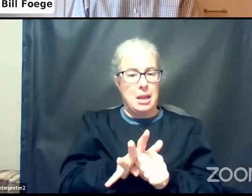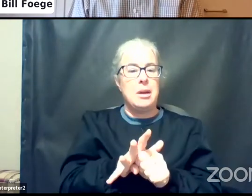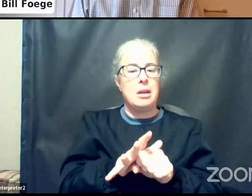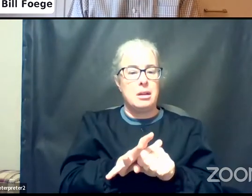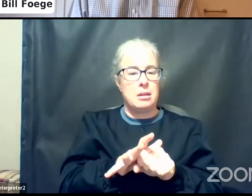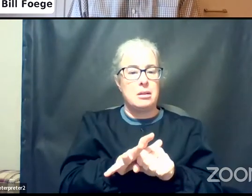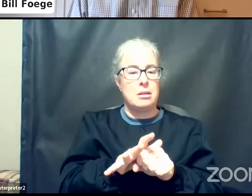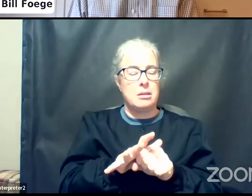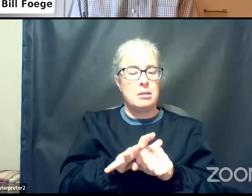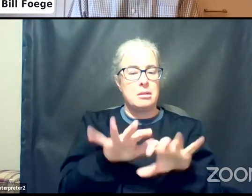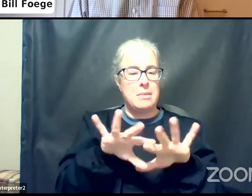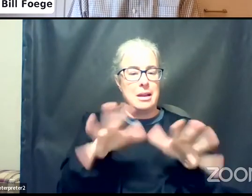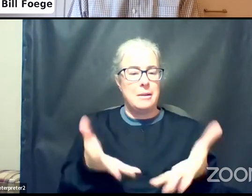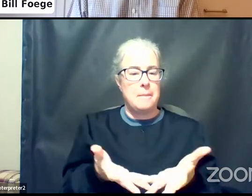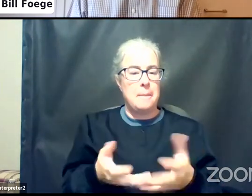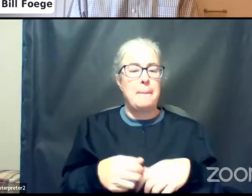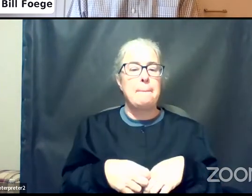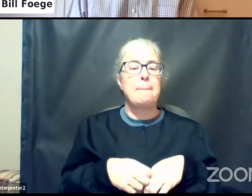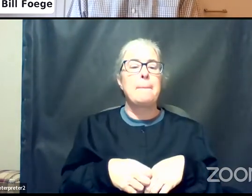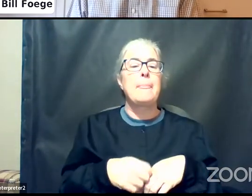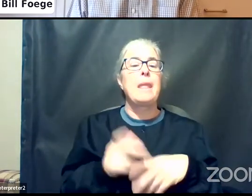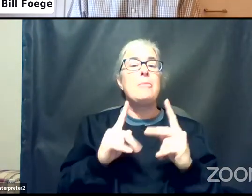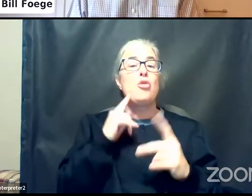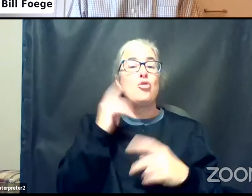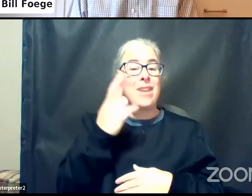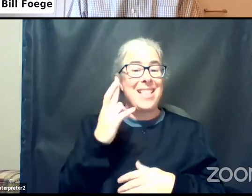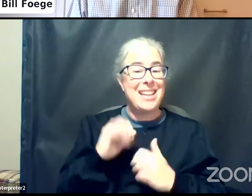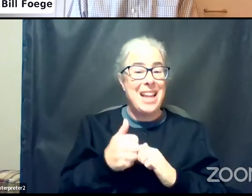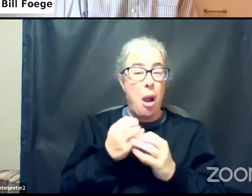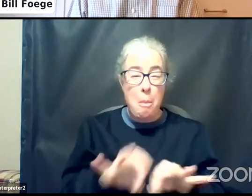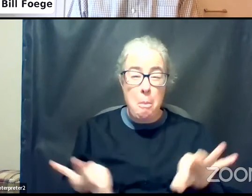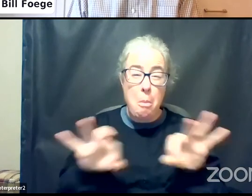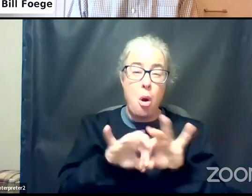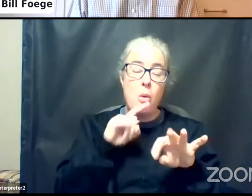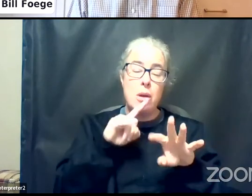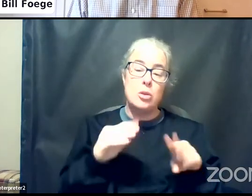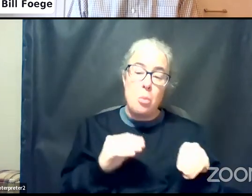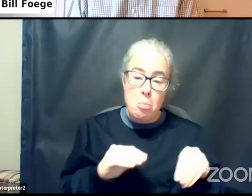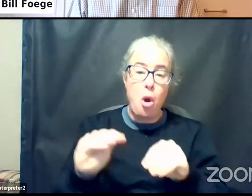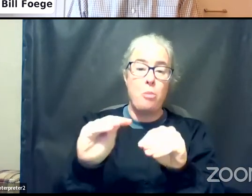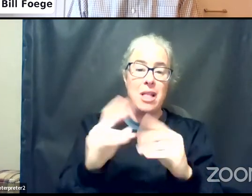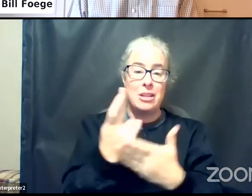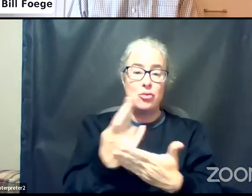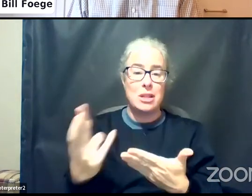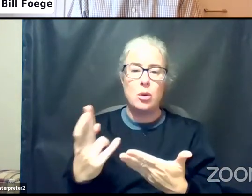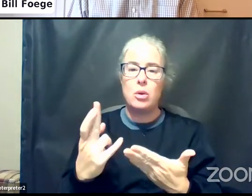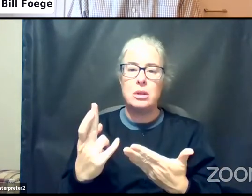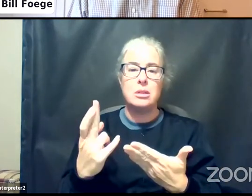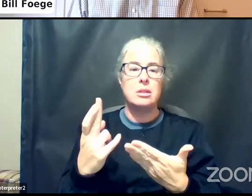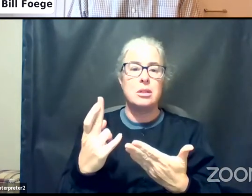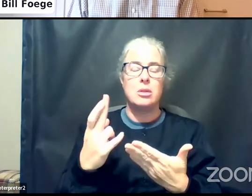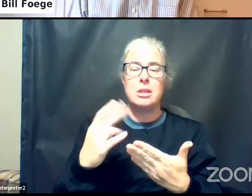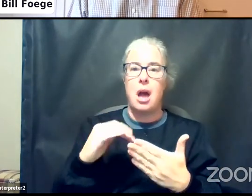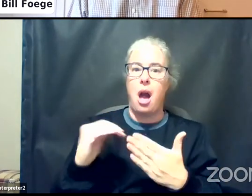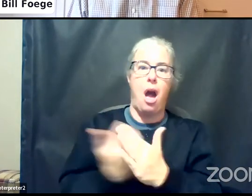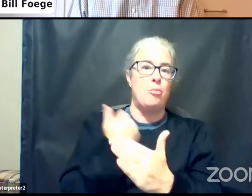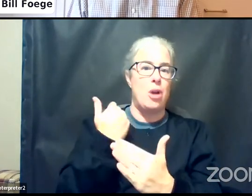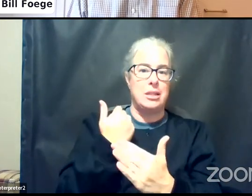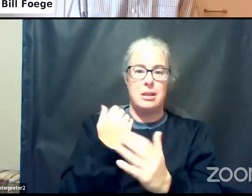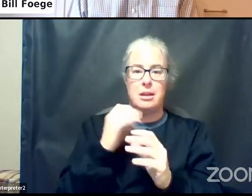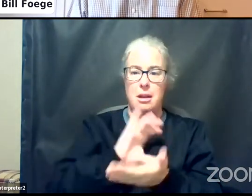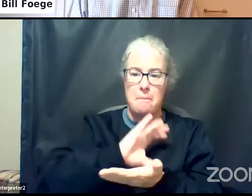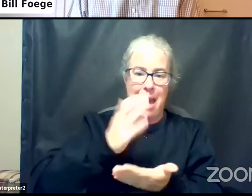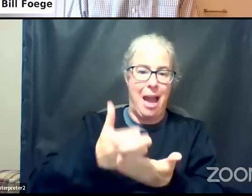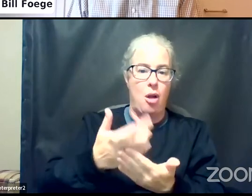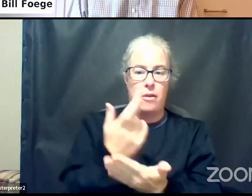once people realize how important it was to mobilize resources there was an unprecedented amount of resources